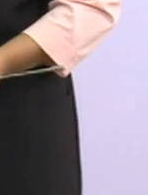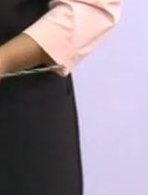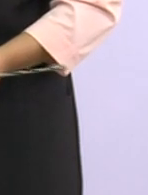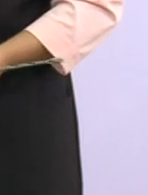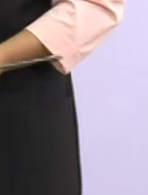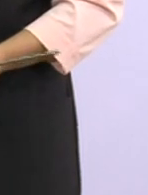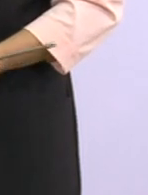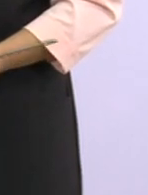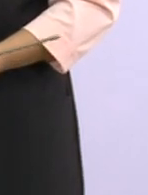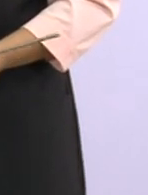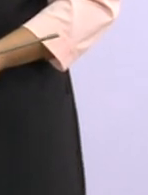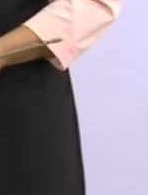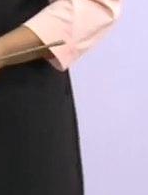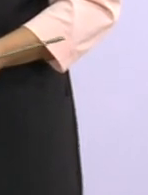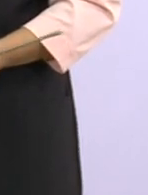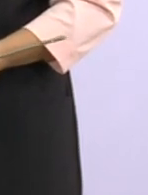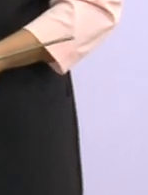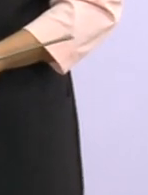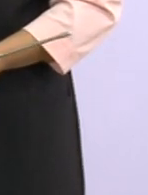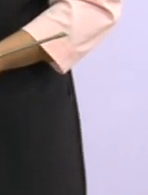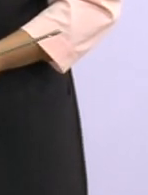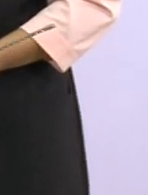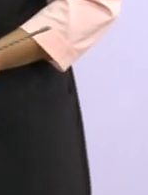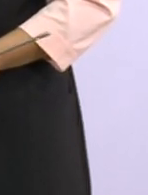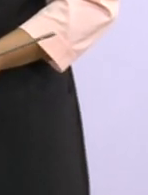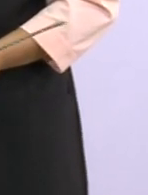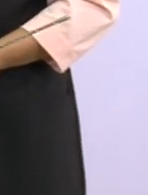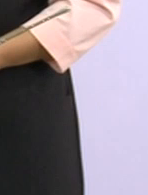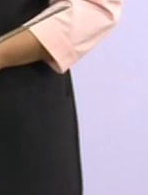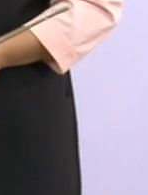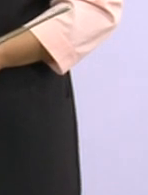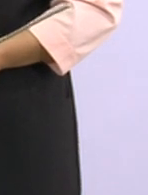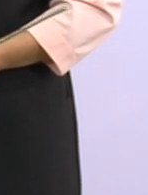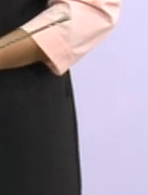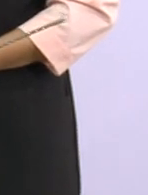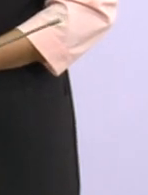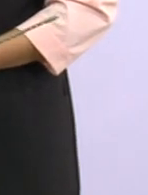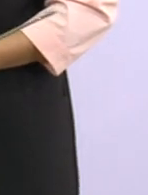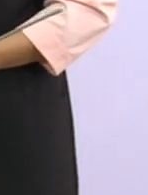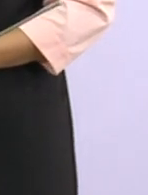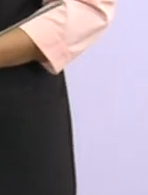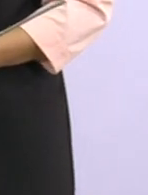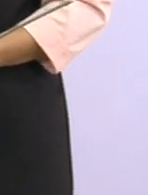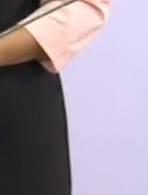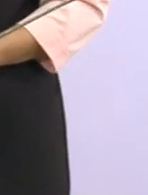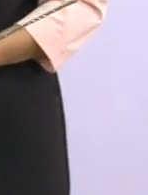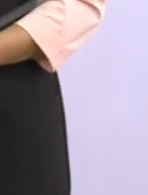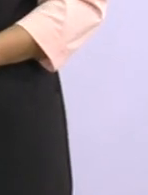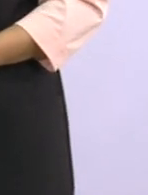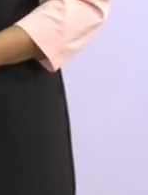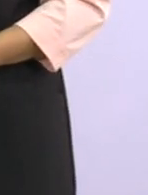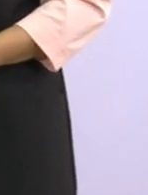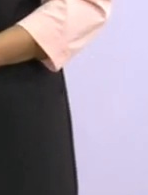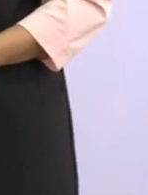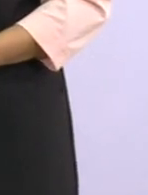is 138 million pounds. Perfect. How many seats does